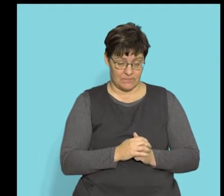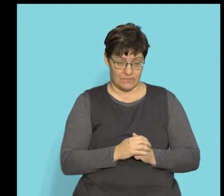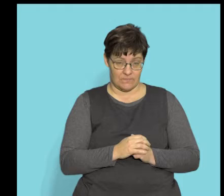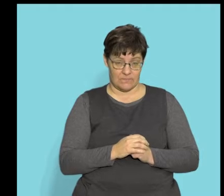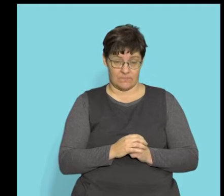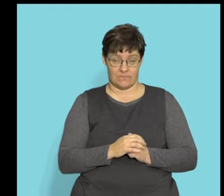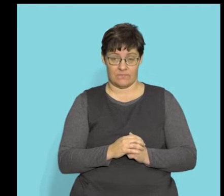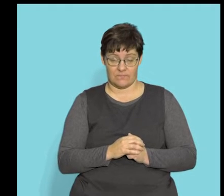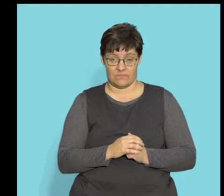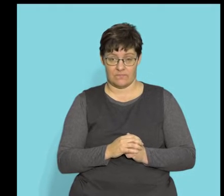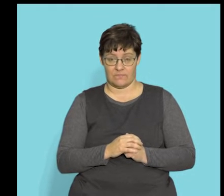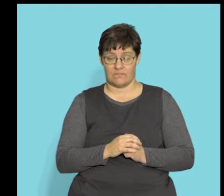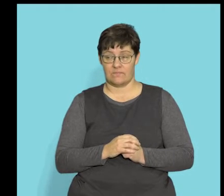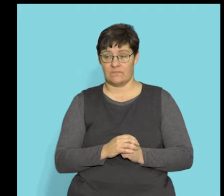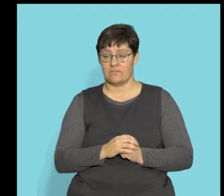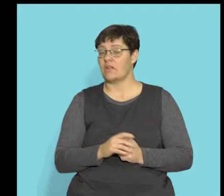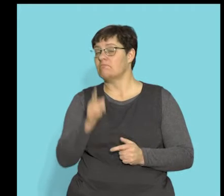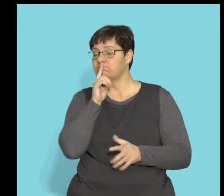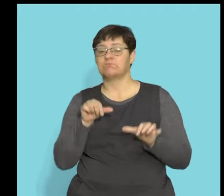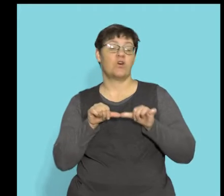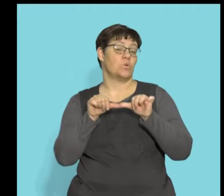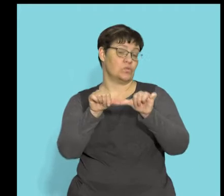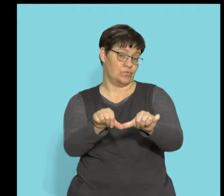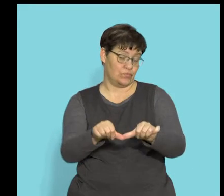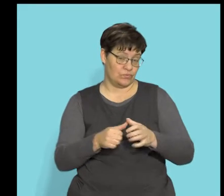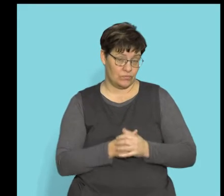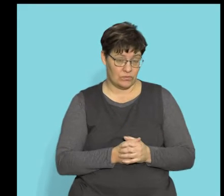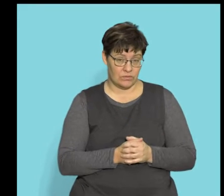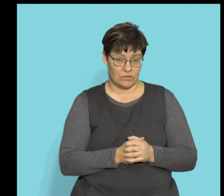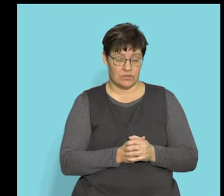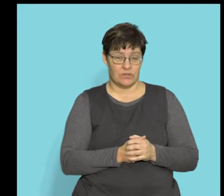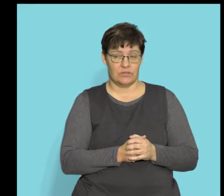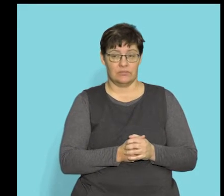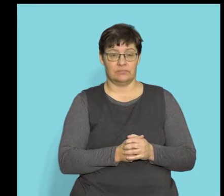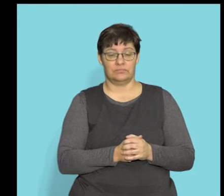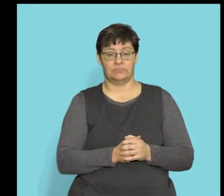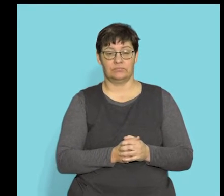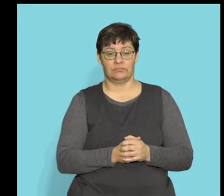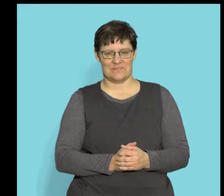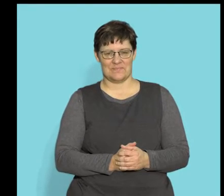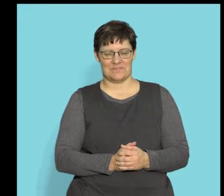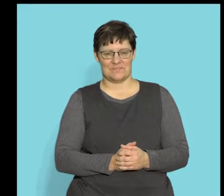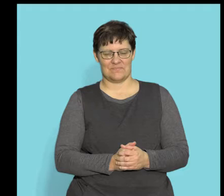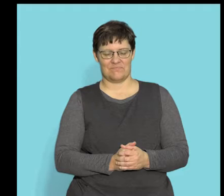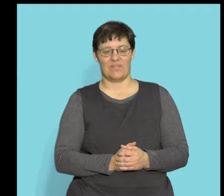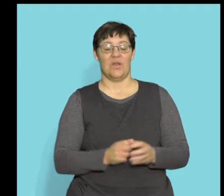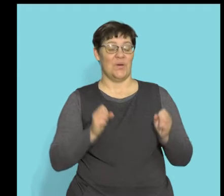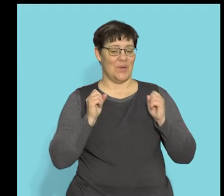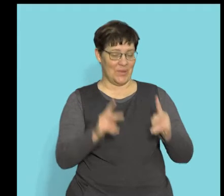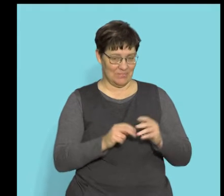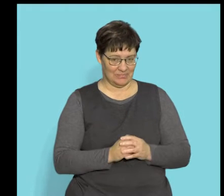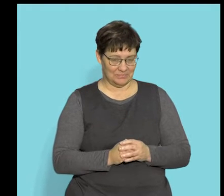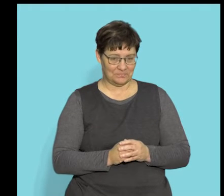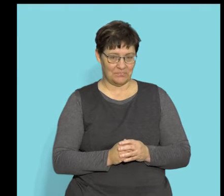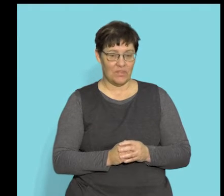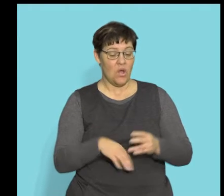423,33 centimeters cubed. Let's go on to the next part of this question. Great, everyone. So